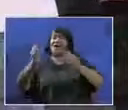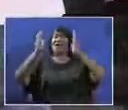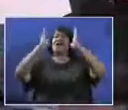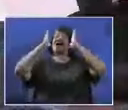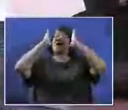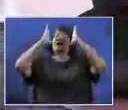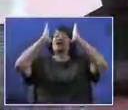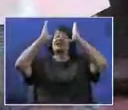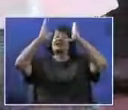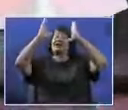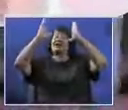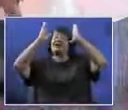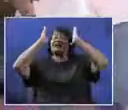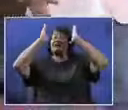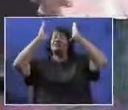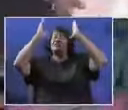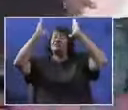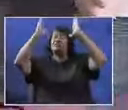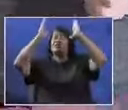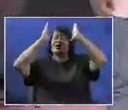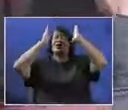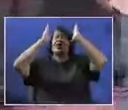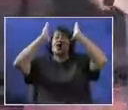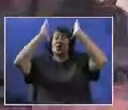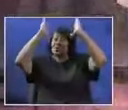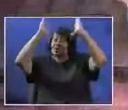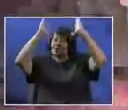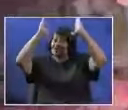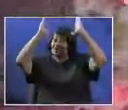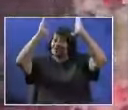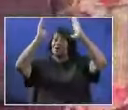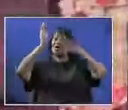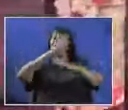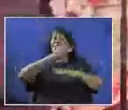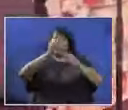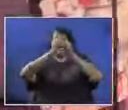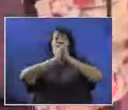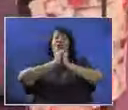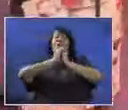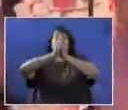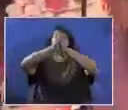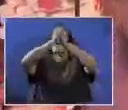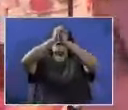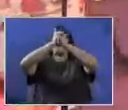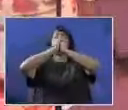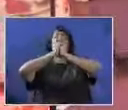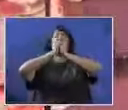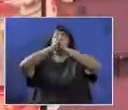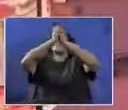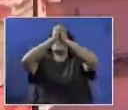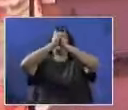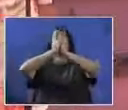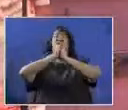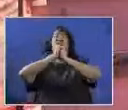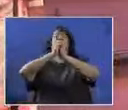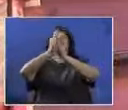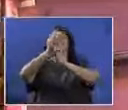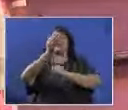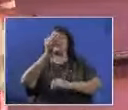smaller. Hallelujah. And worship him.